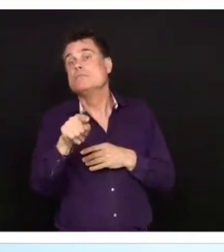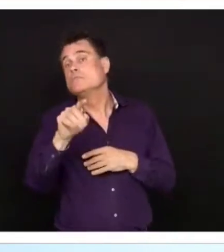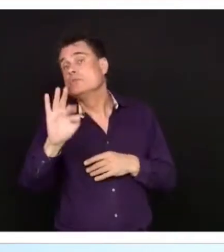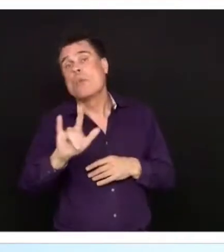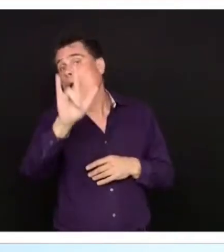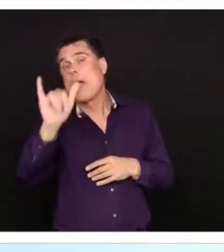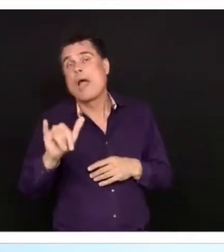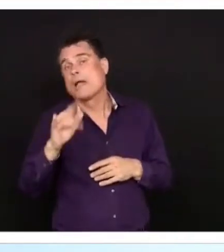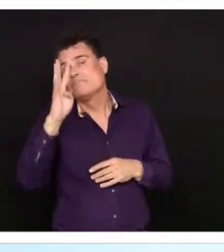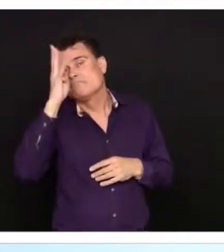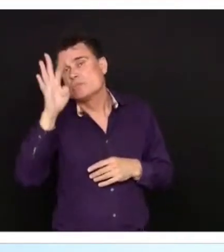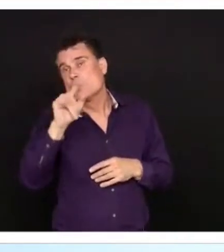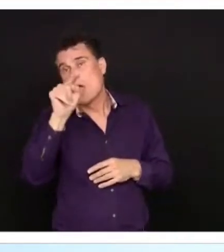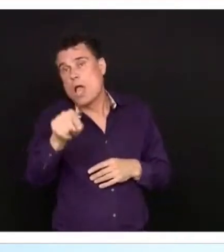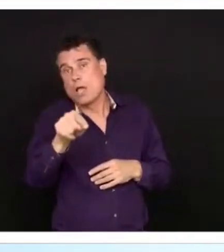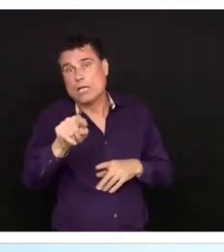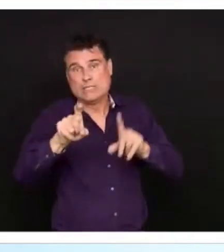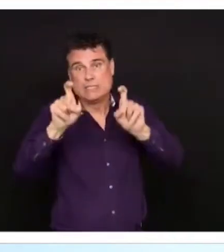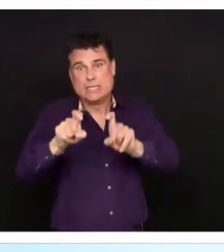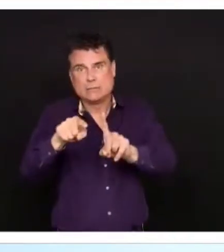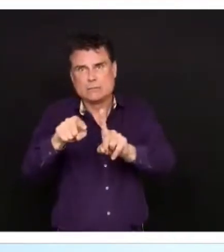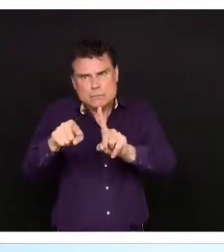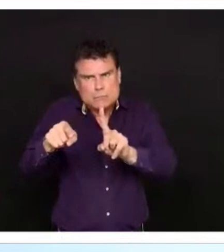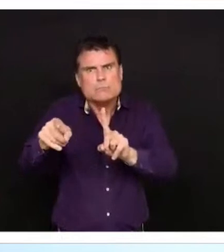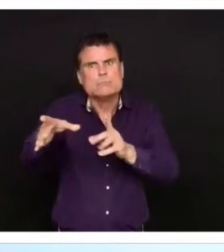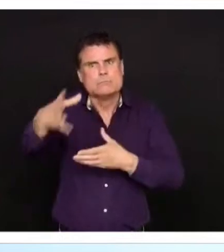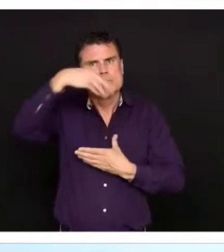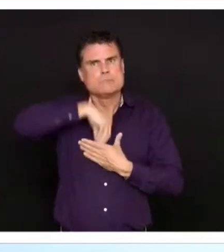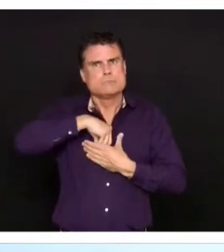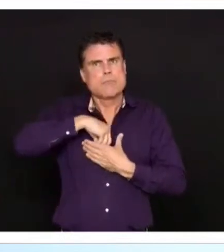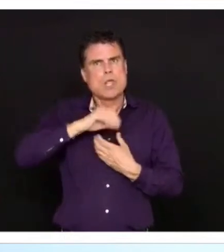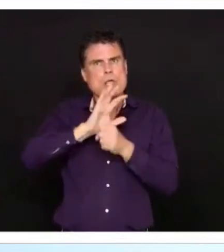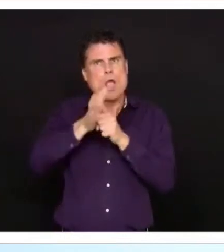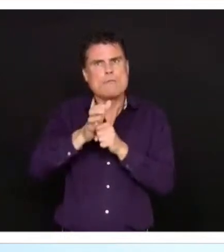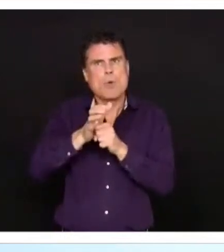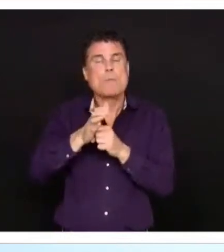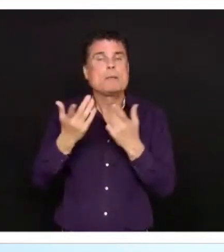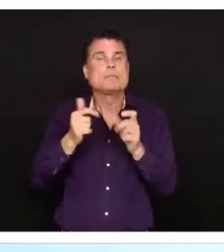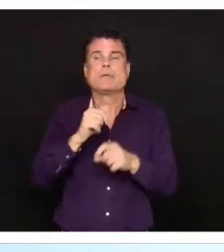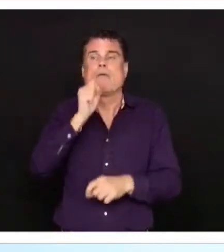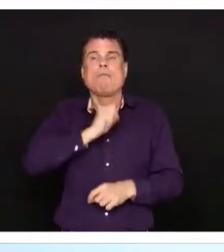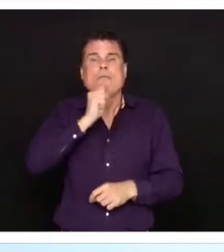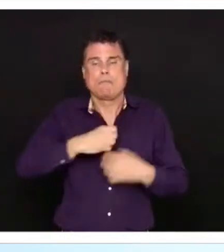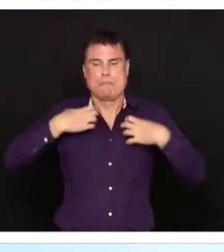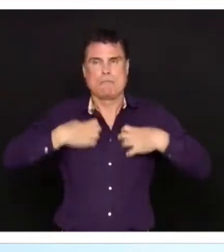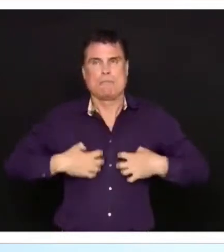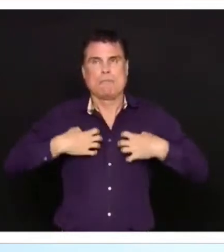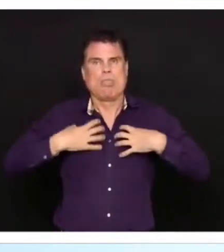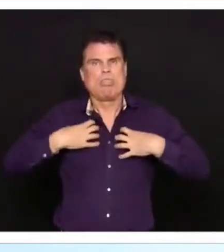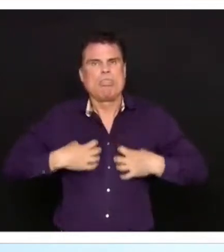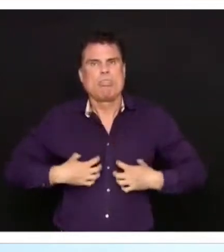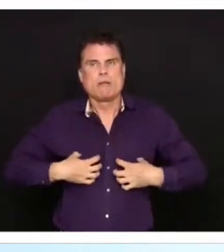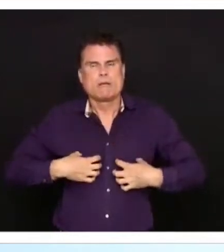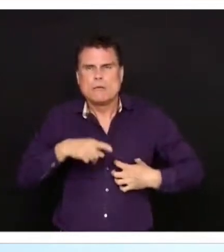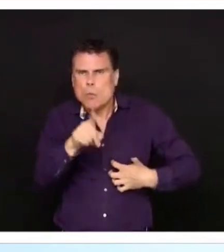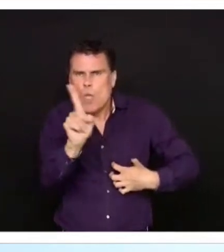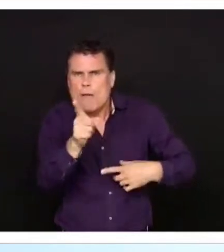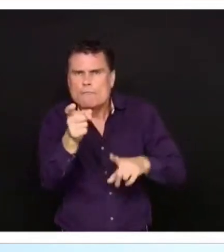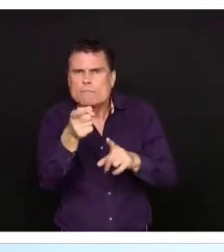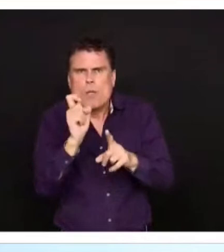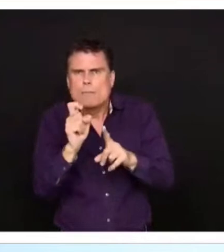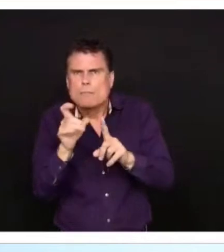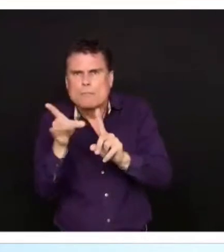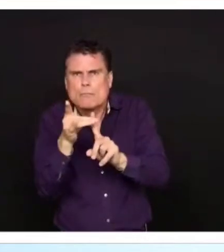in our public health investigation to say, okay, well, there was unrecognized transmission in these people, and that helps